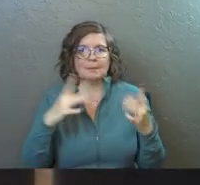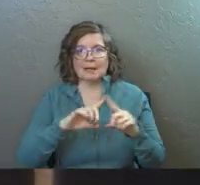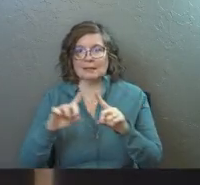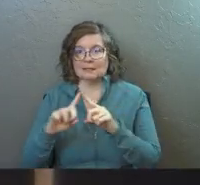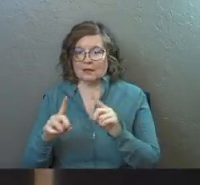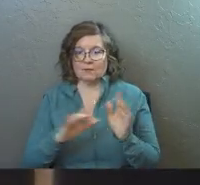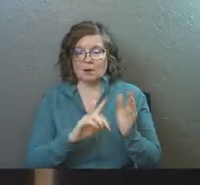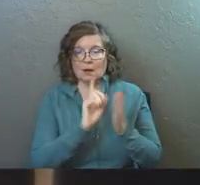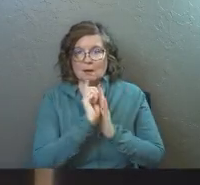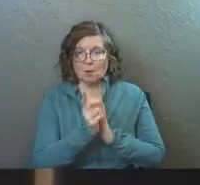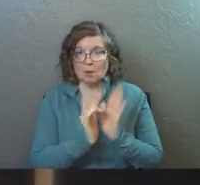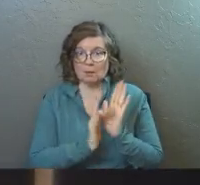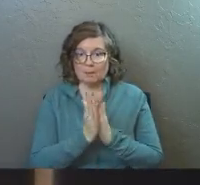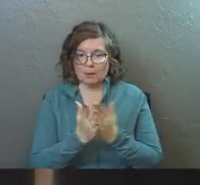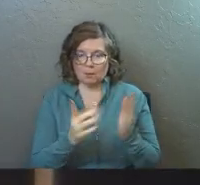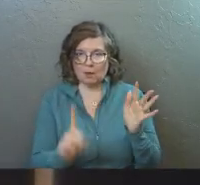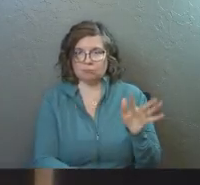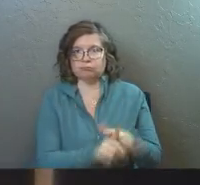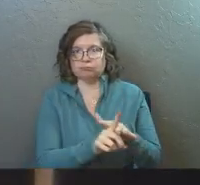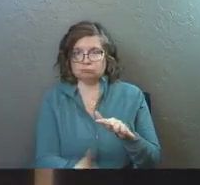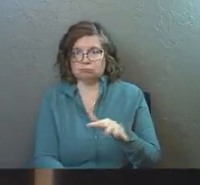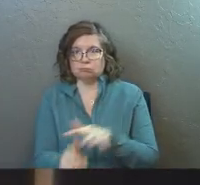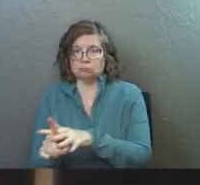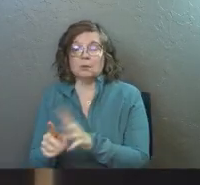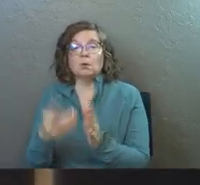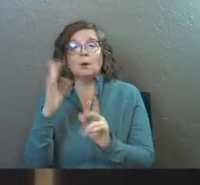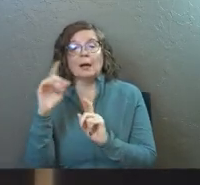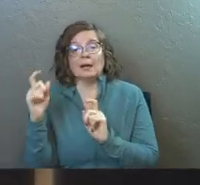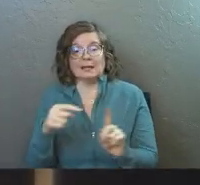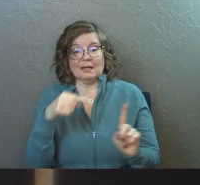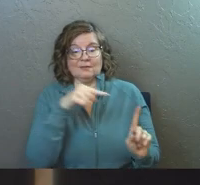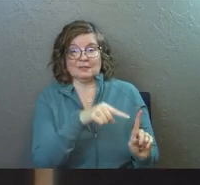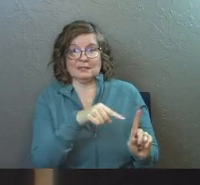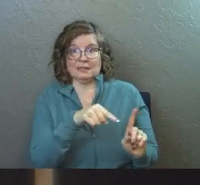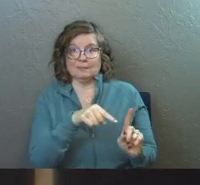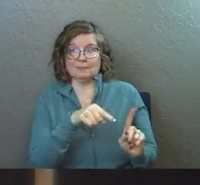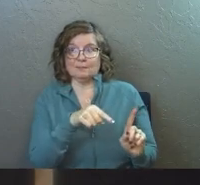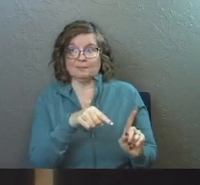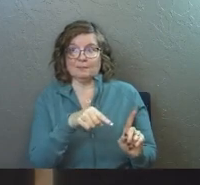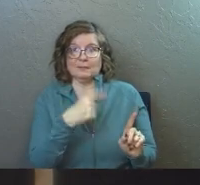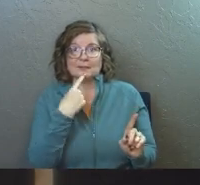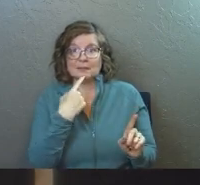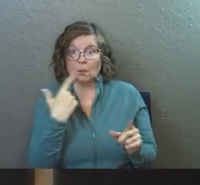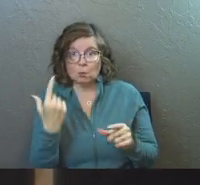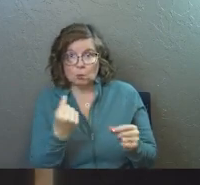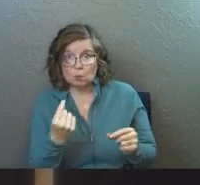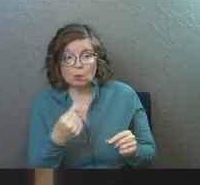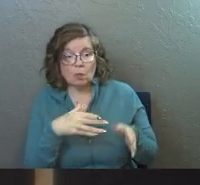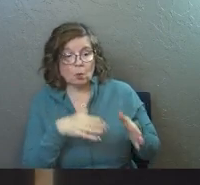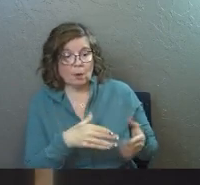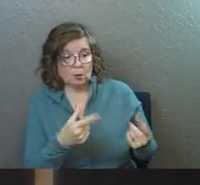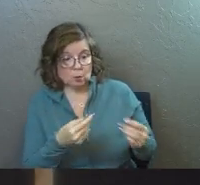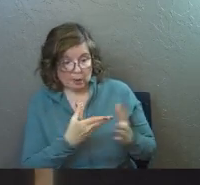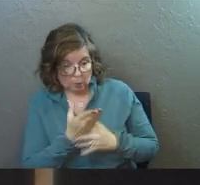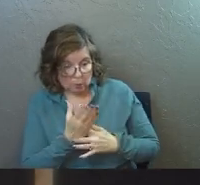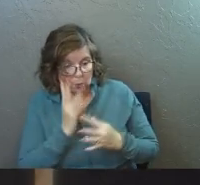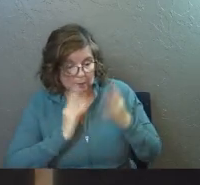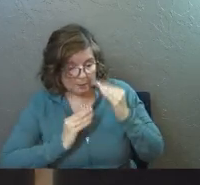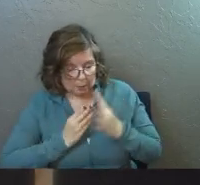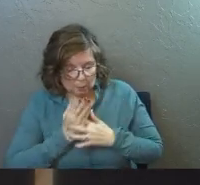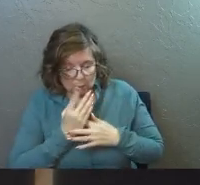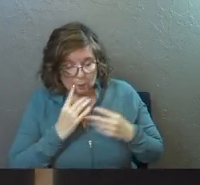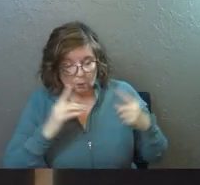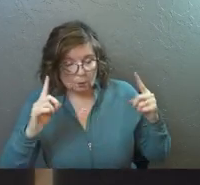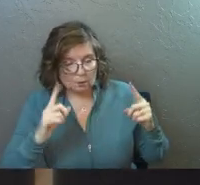different moments in the Bible where that comes up. And so God gives him the prescription for this moment and says, the way you're going to get through this,